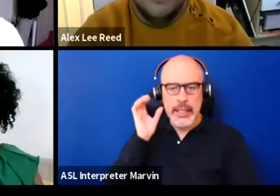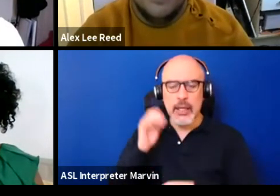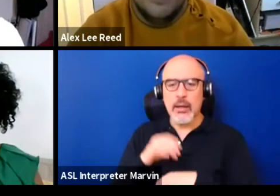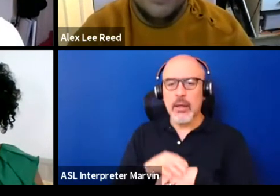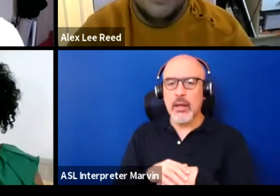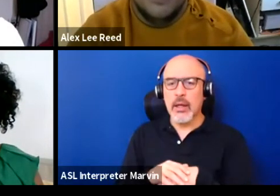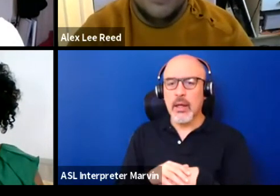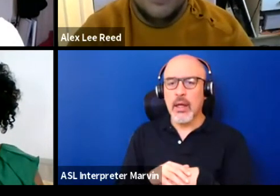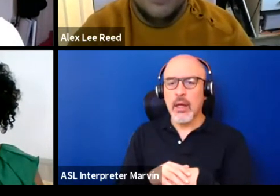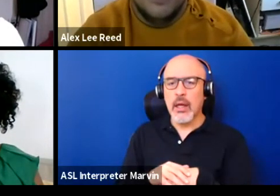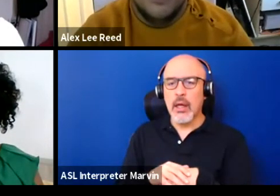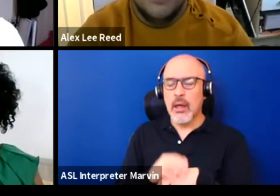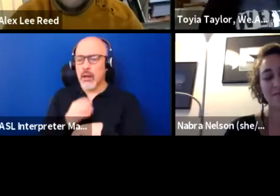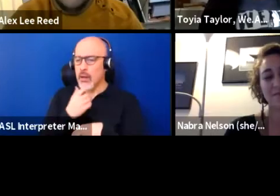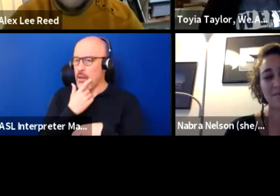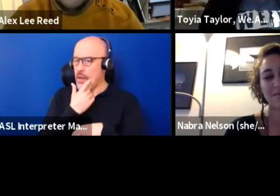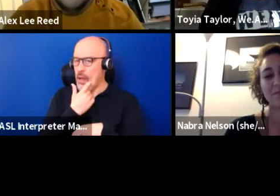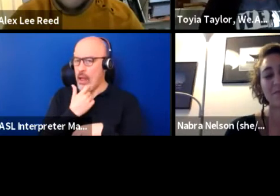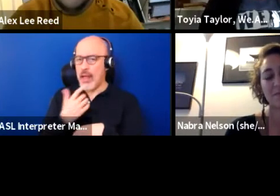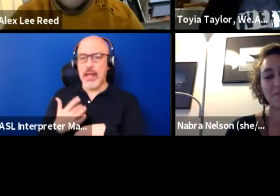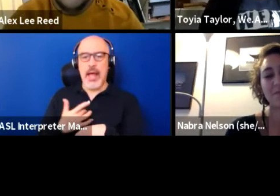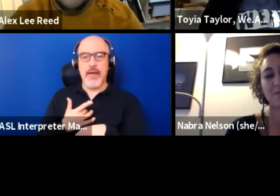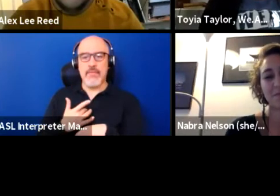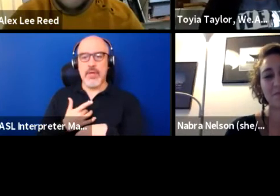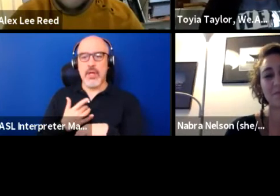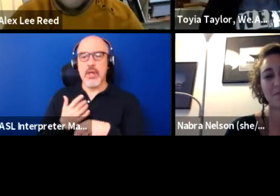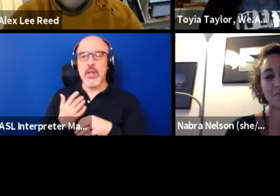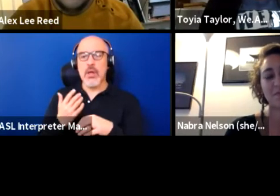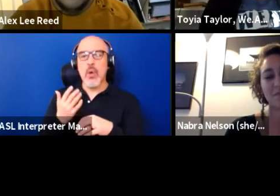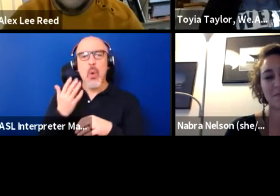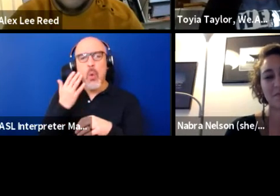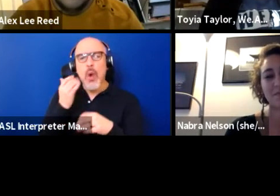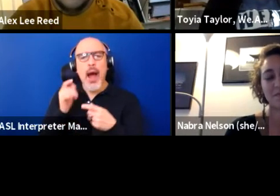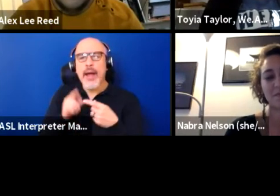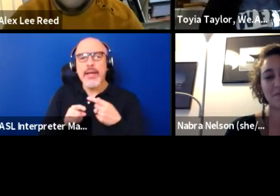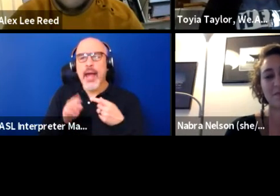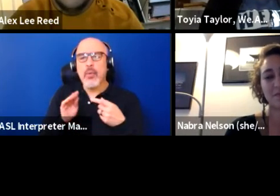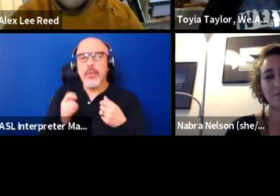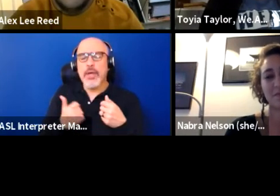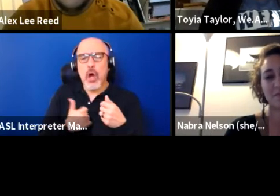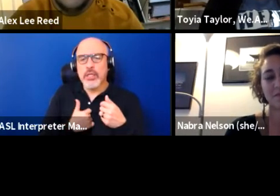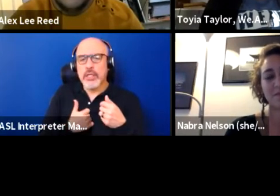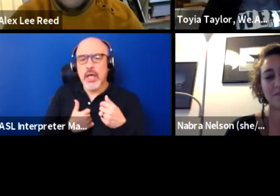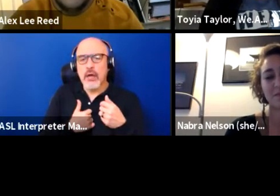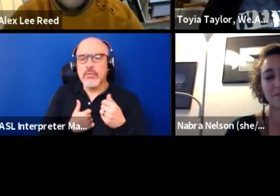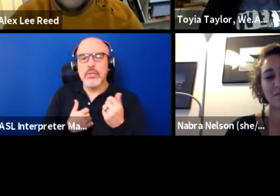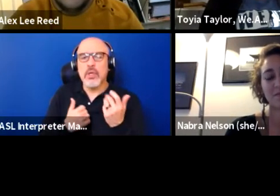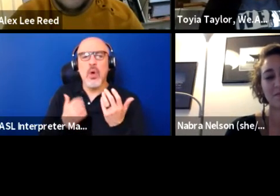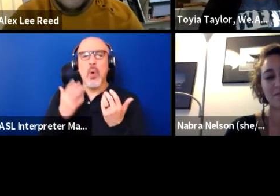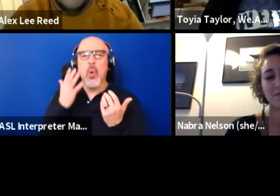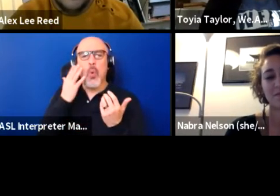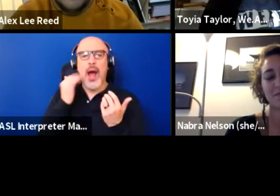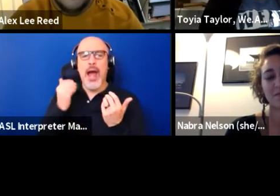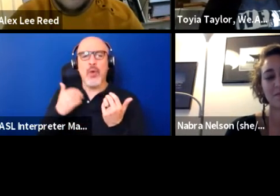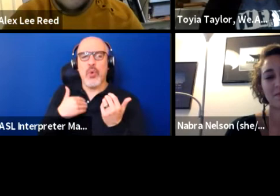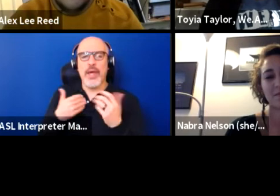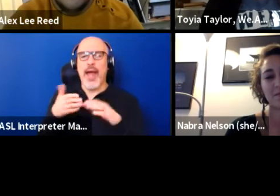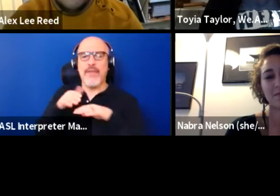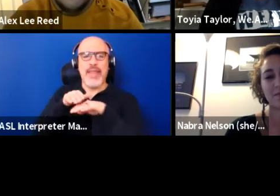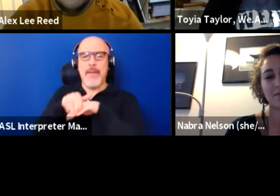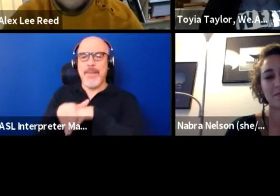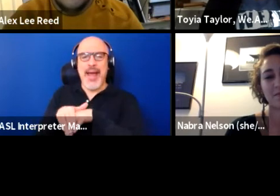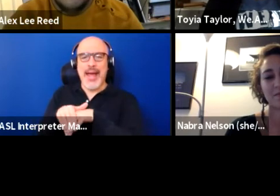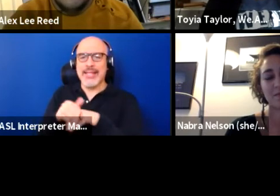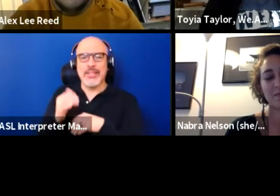much, why can't we be ourselves? Why do we have to put our masks on? You know, do the things the